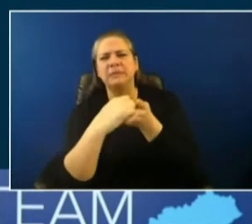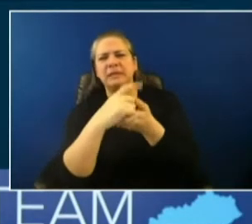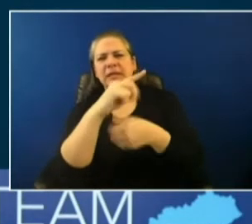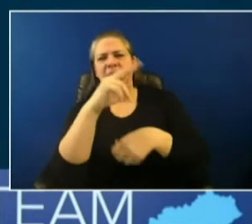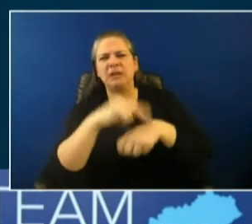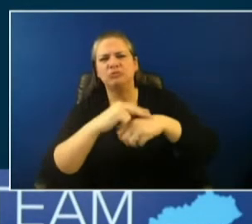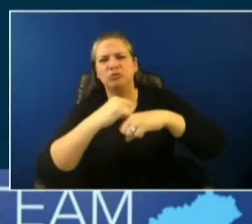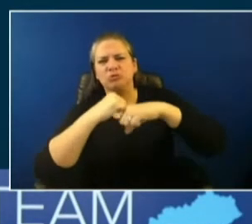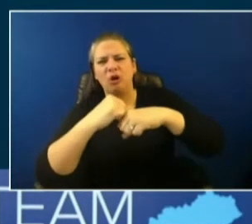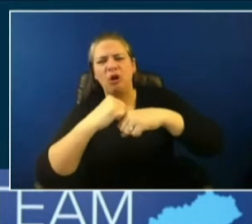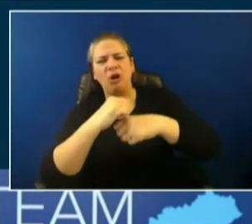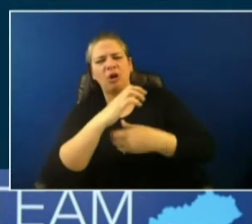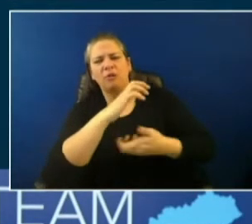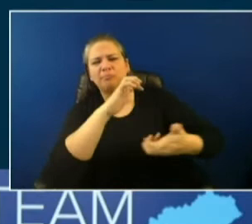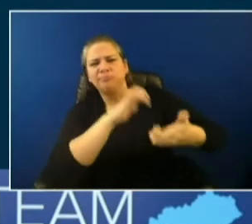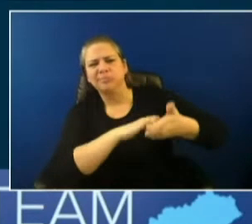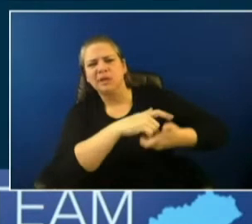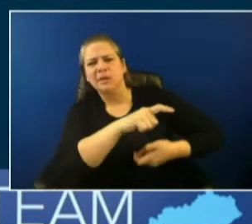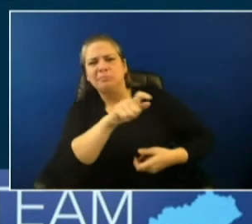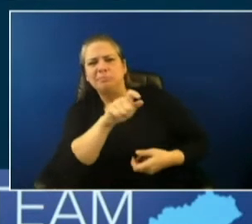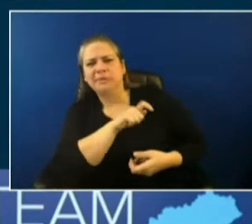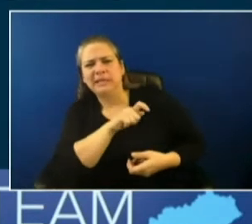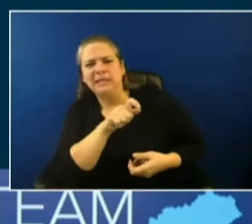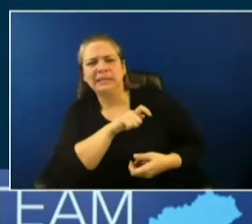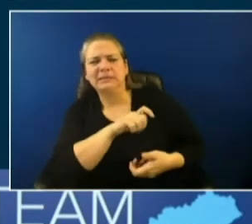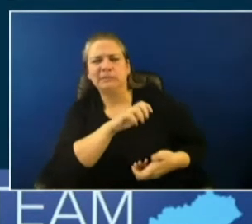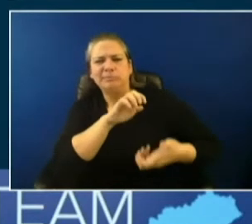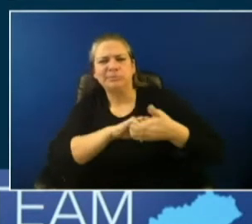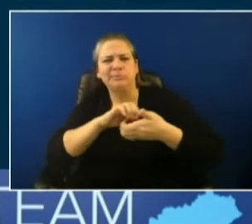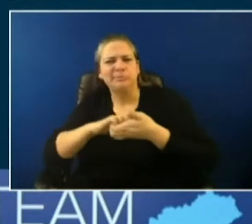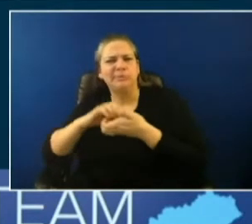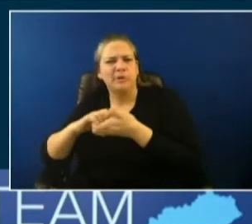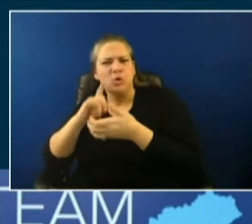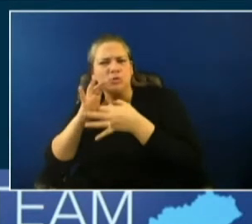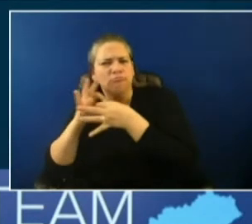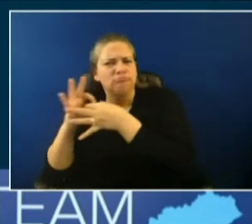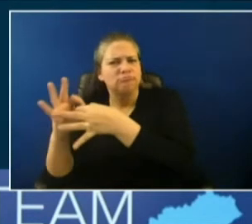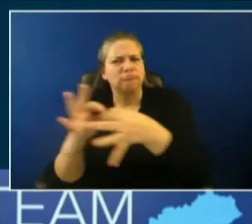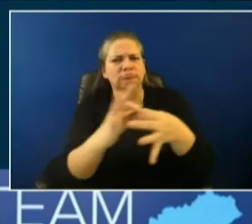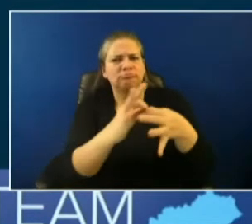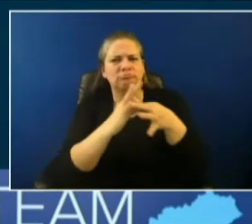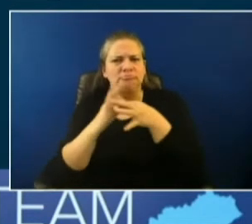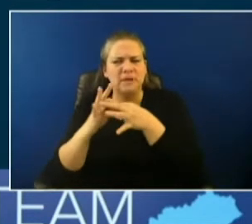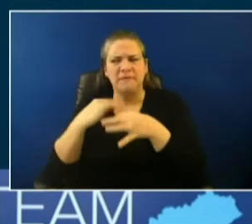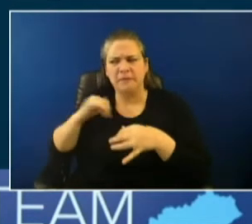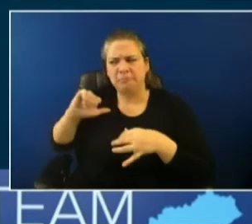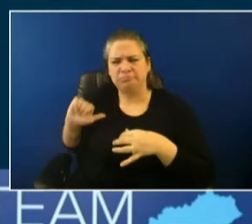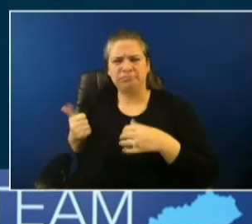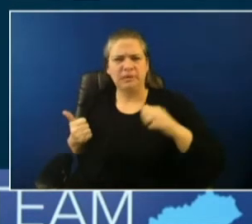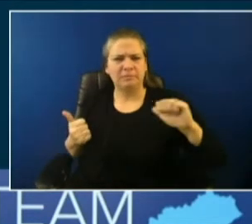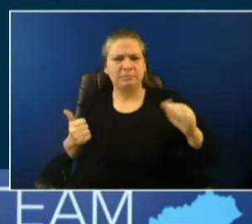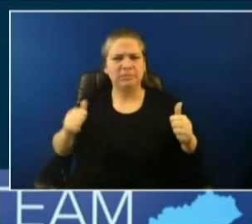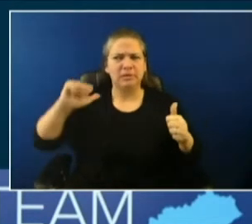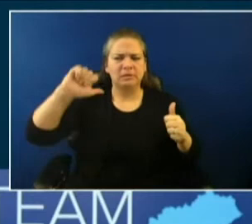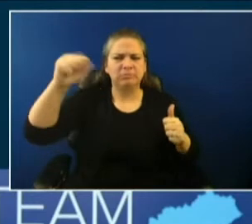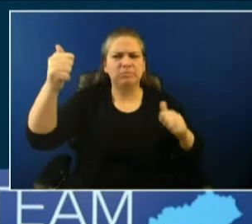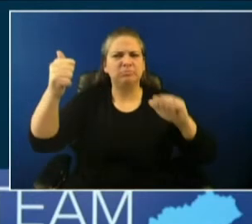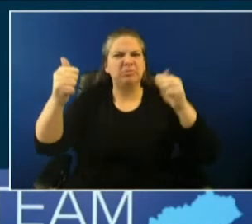be out doing welfare checks if required. And they're staged at some of the transportation hubs across